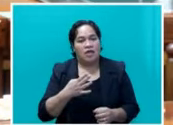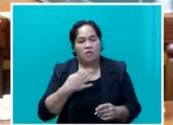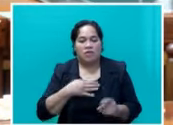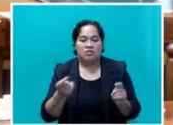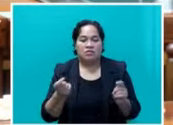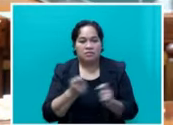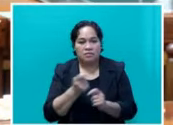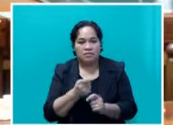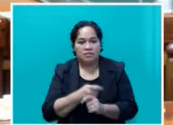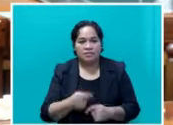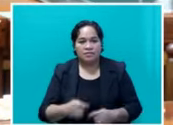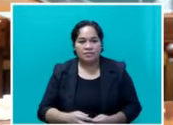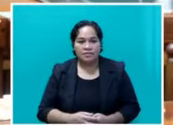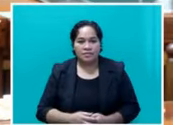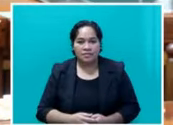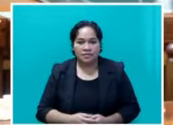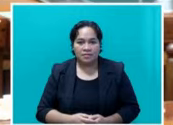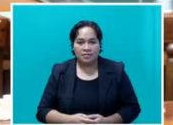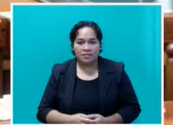the House.